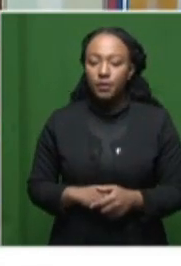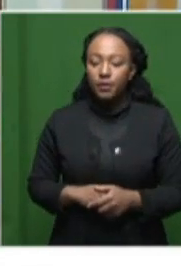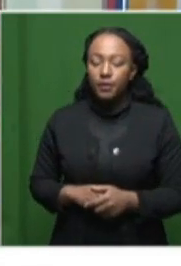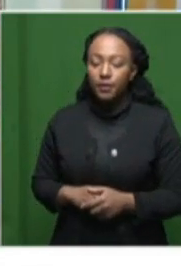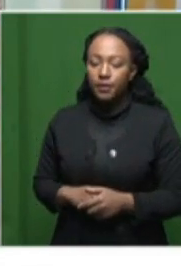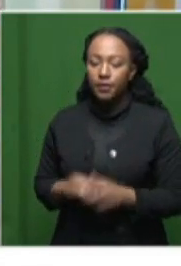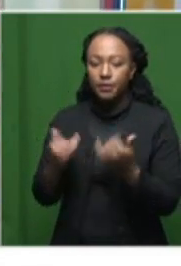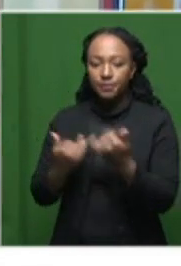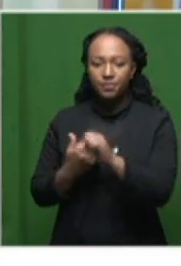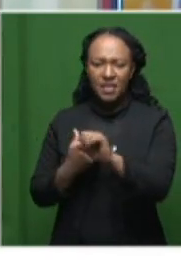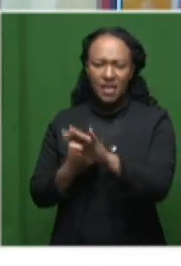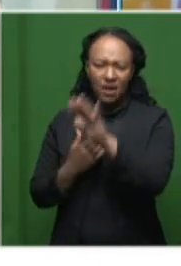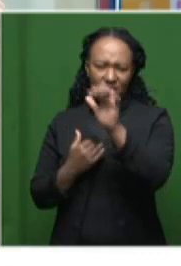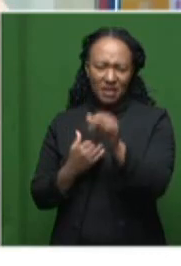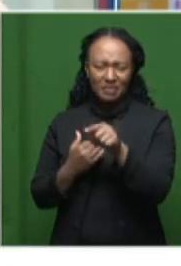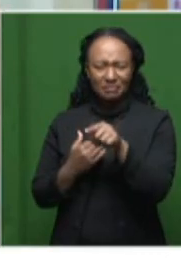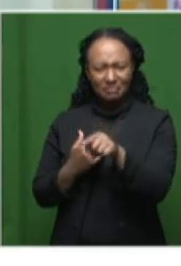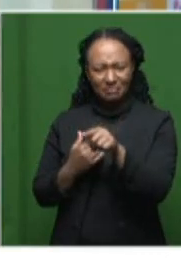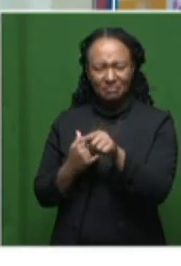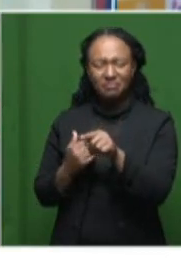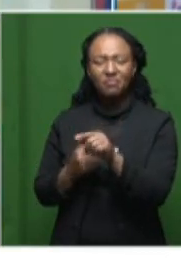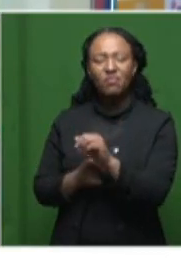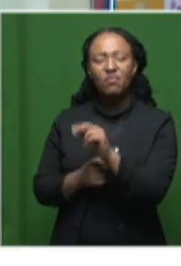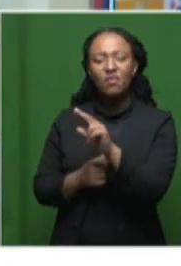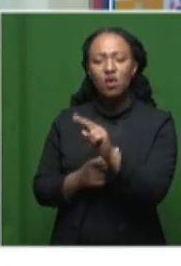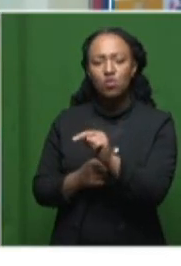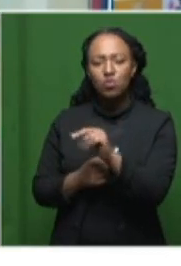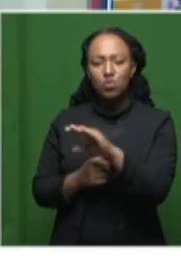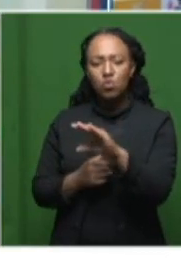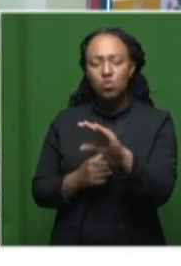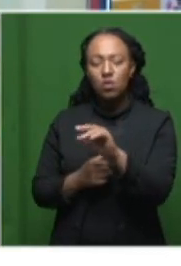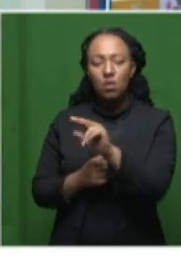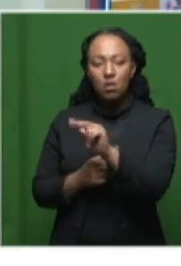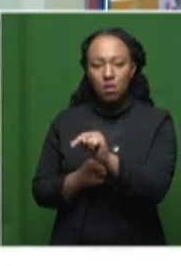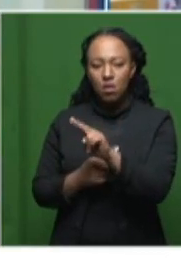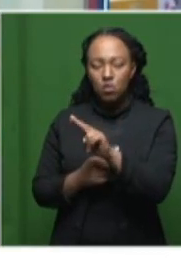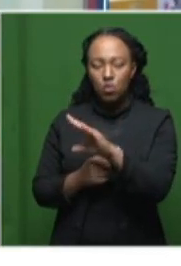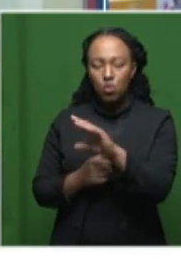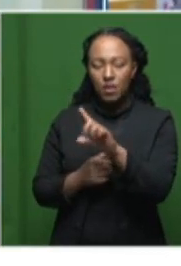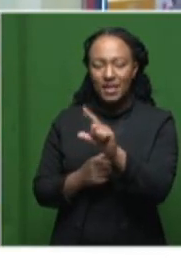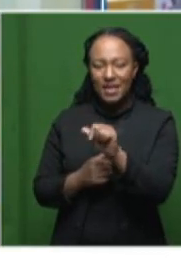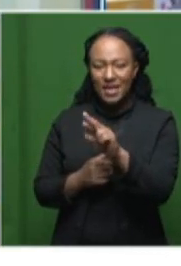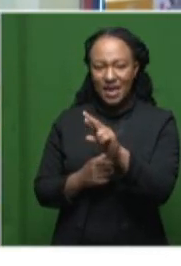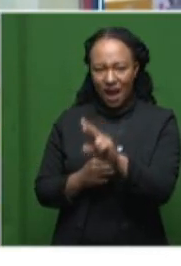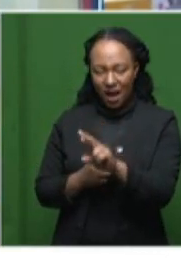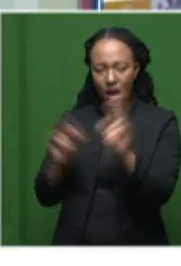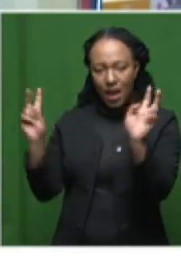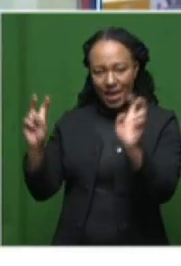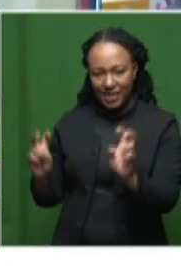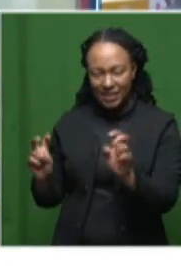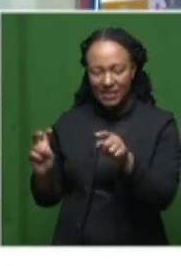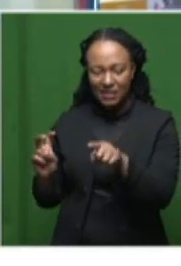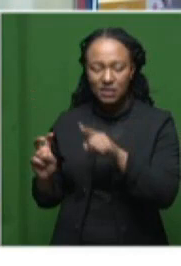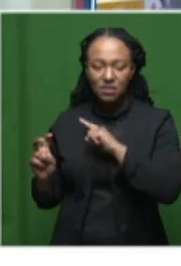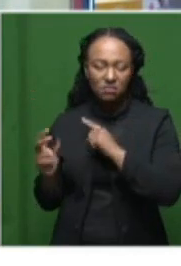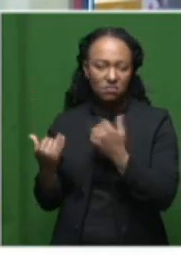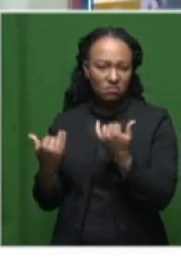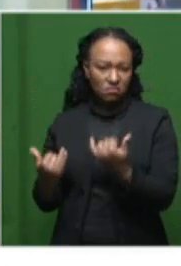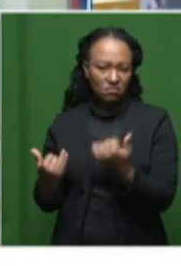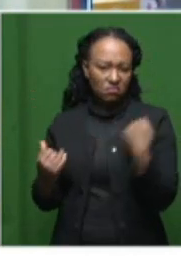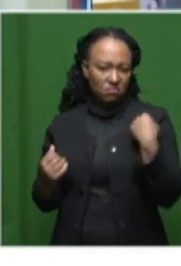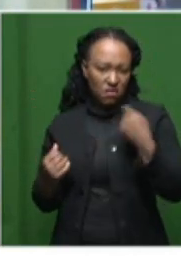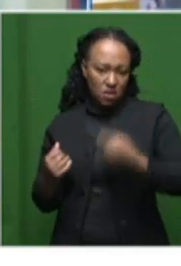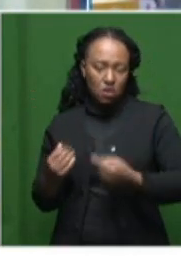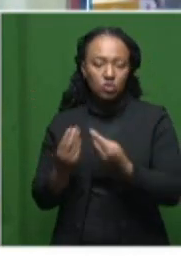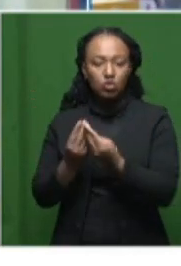we in South Africa with regard to nuclear energy and nuclear being part of the mix that would somehow resolve